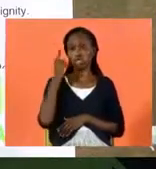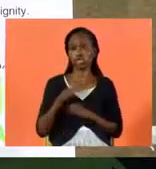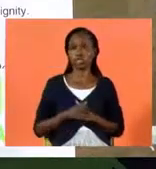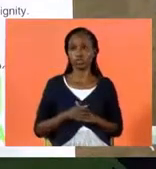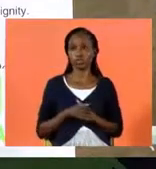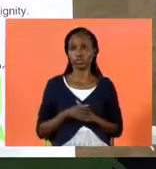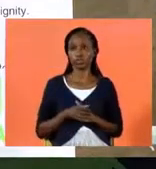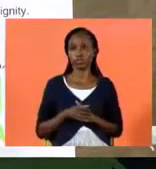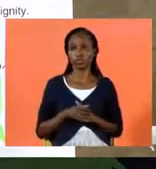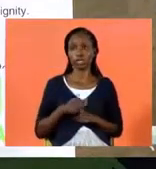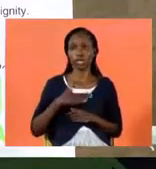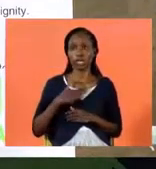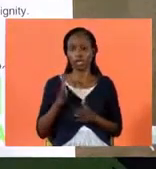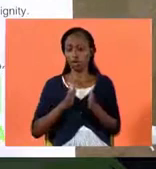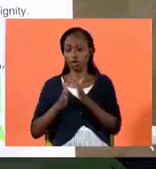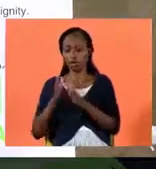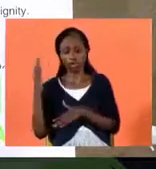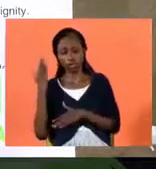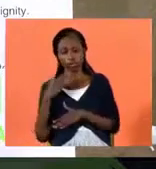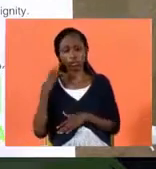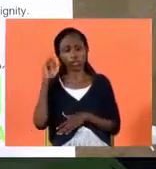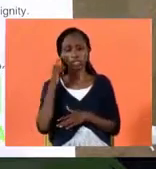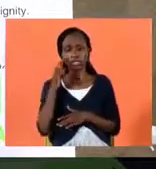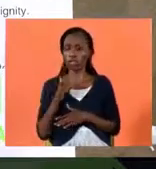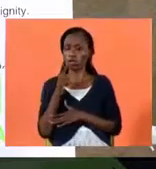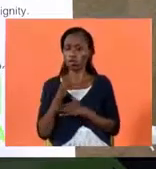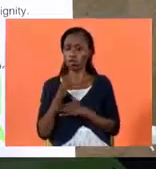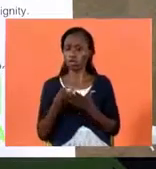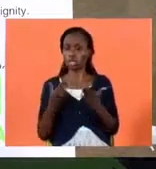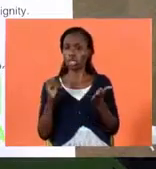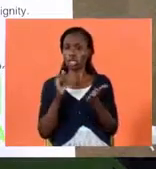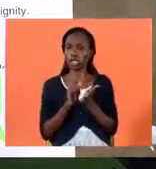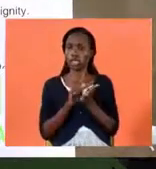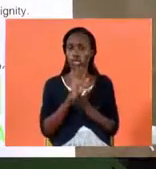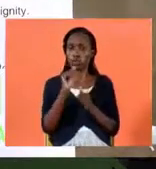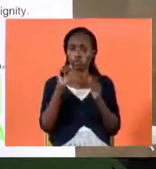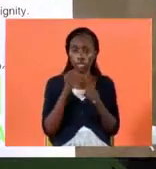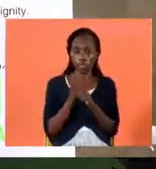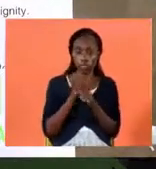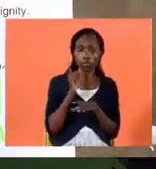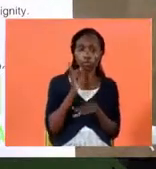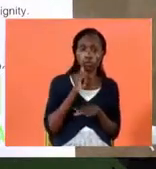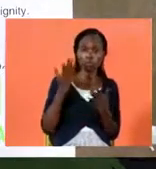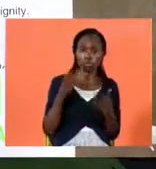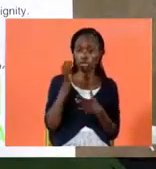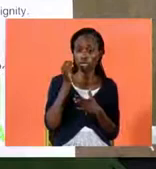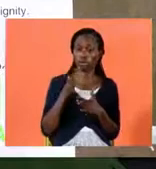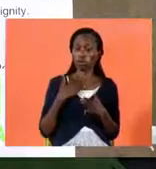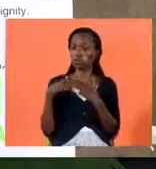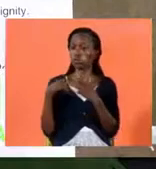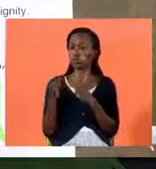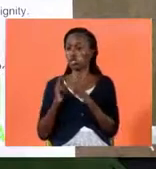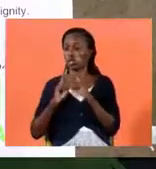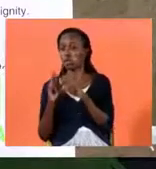So as I was preparing for this, I was thinking, okay, so what are things that practically you can do tomorrow, right? If you wanted to go and